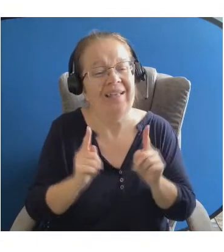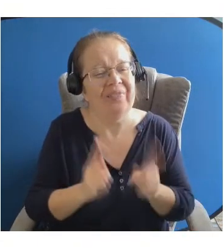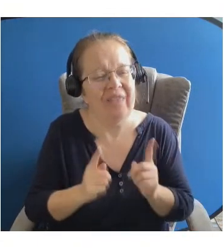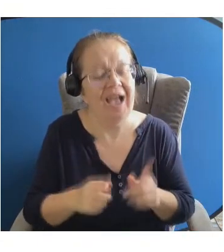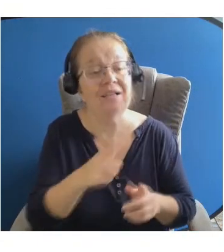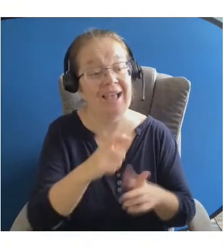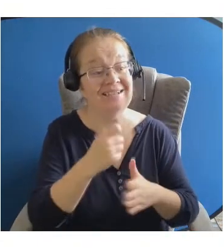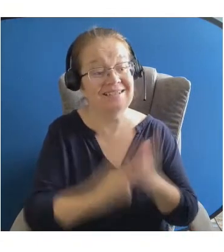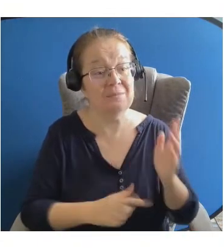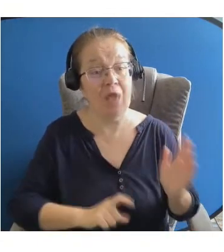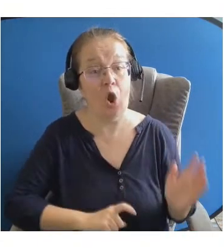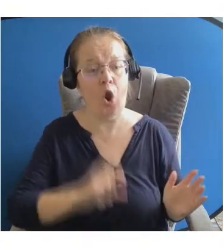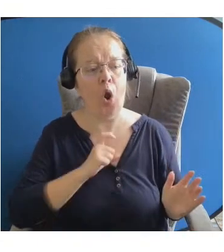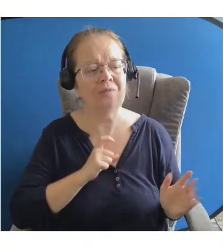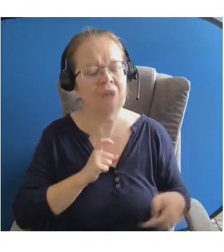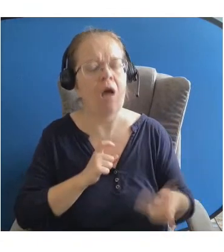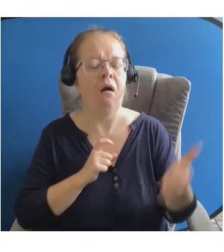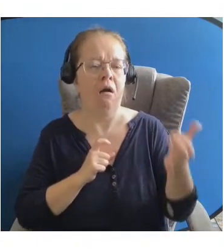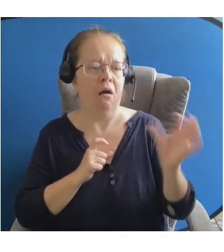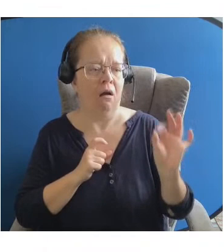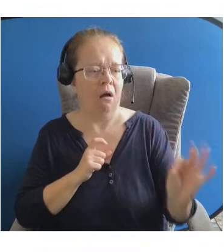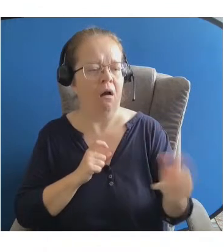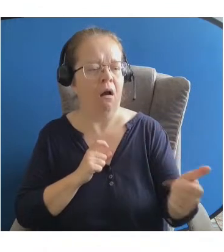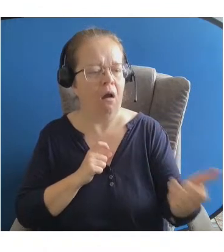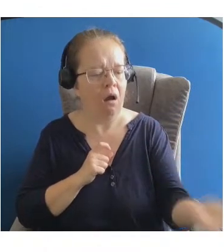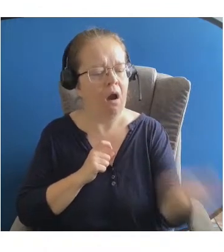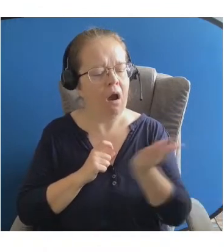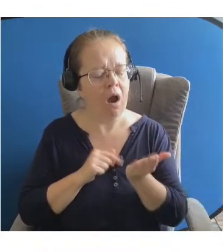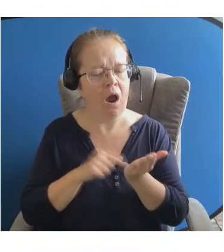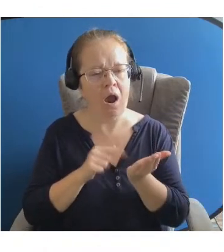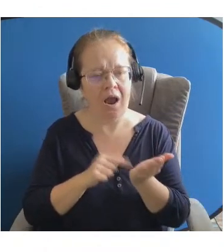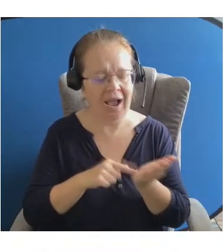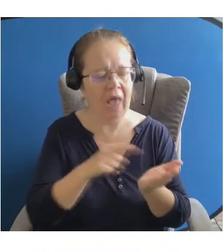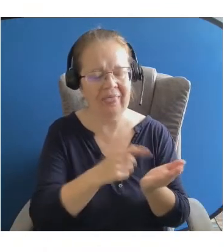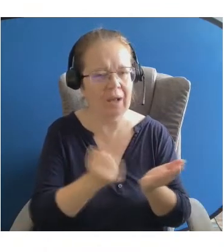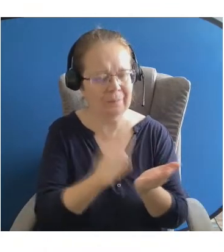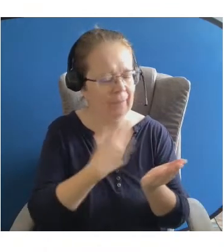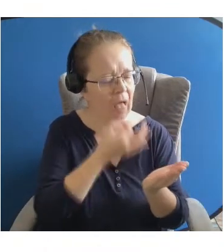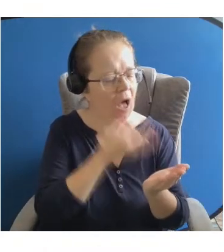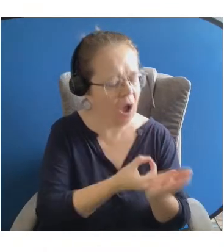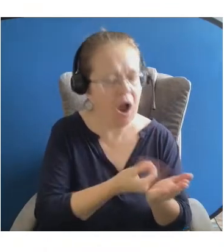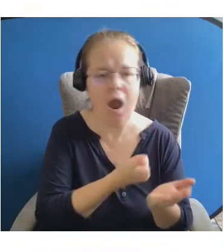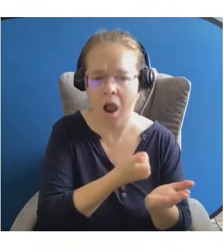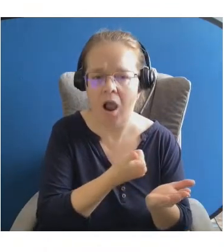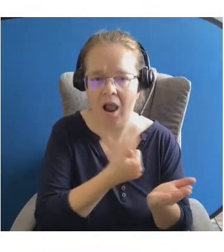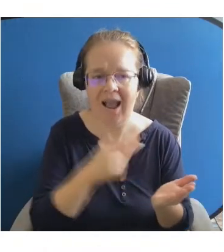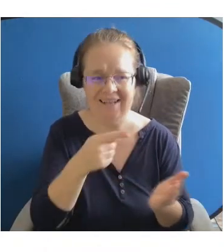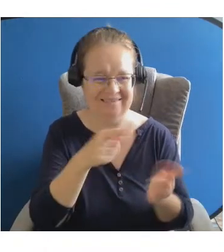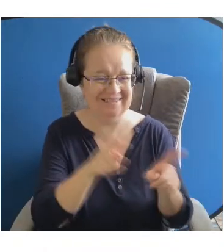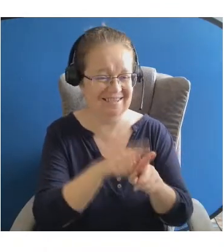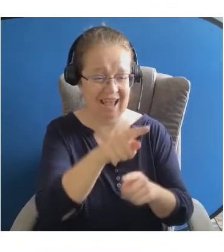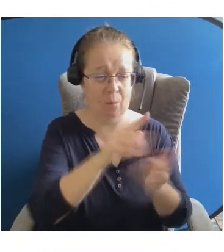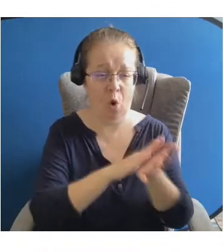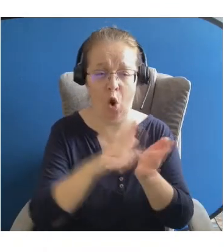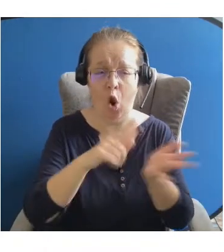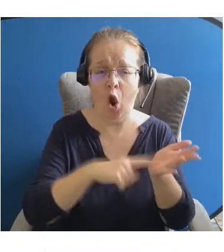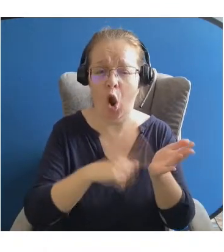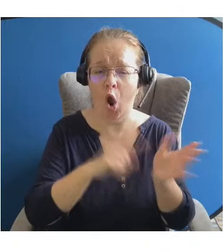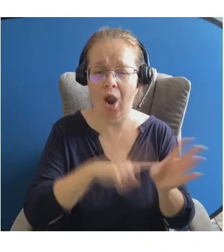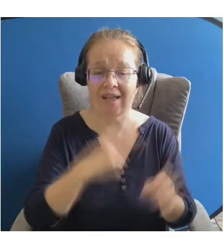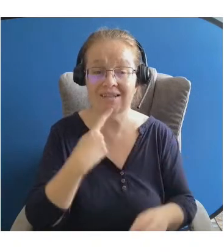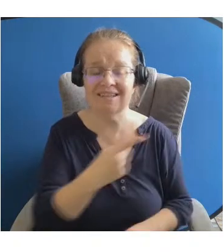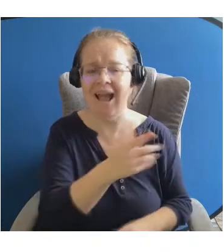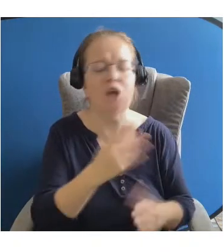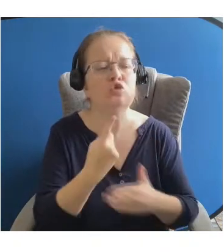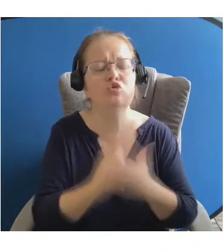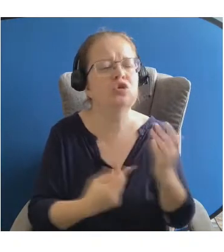Disability Confident really came in and appealed to us, partly as what Holly said. It wasn't just